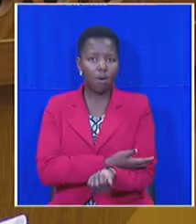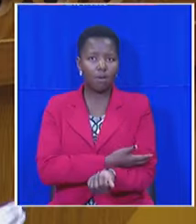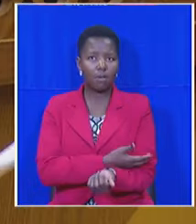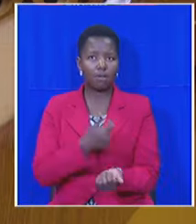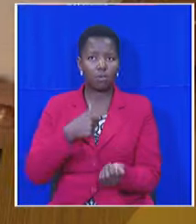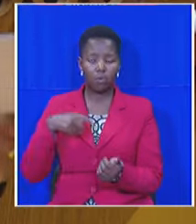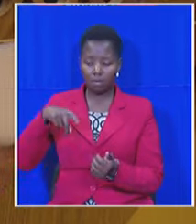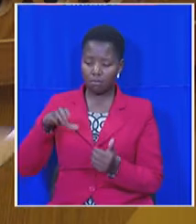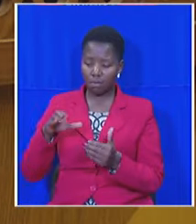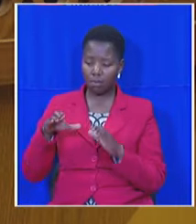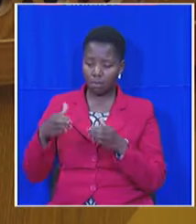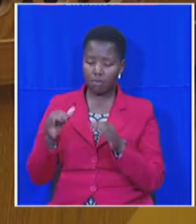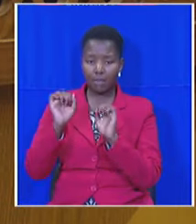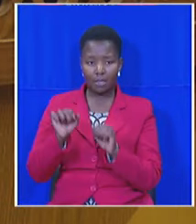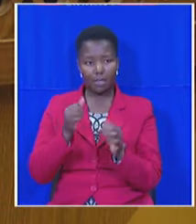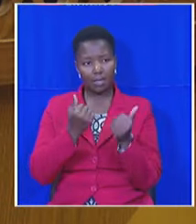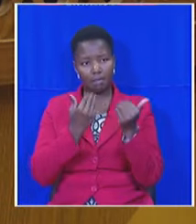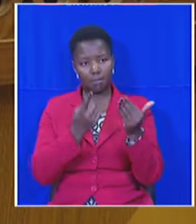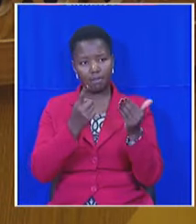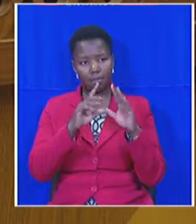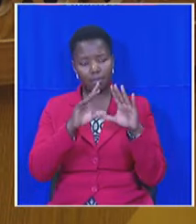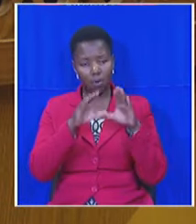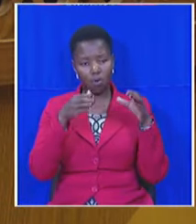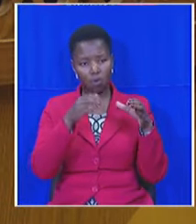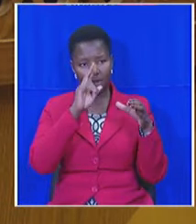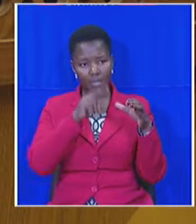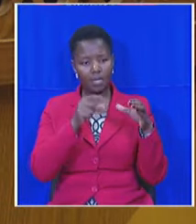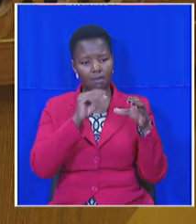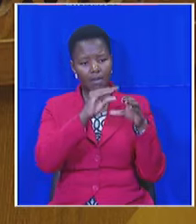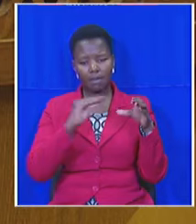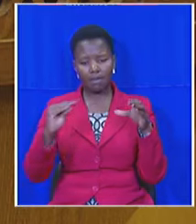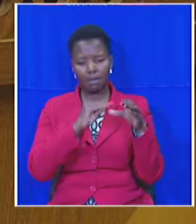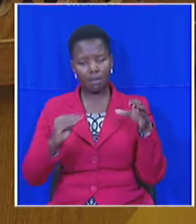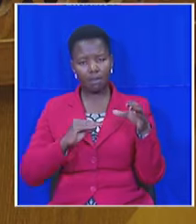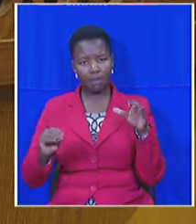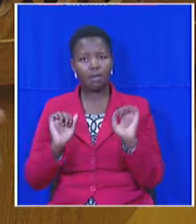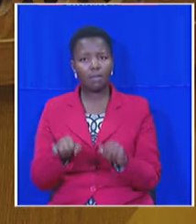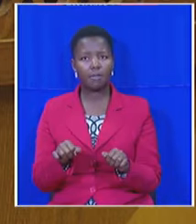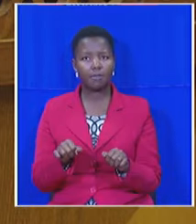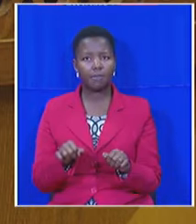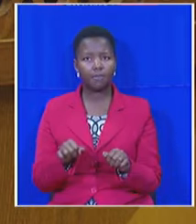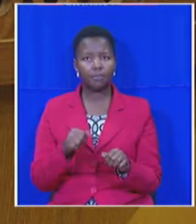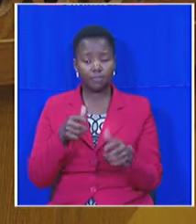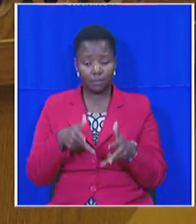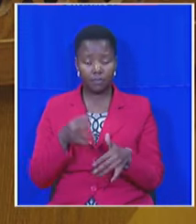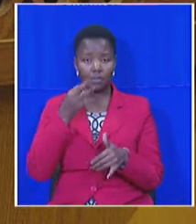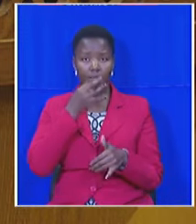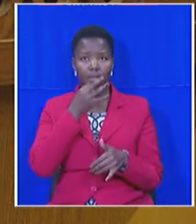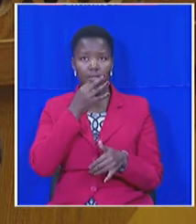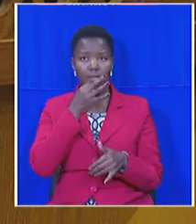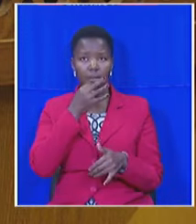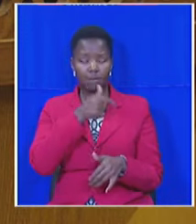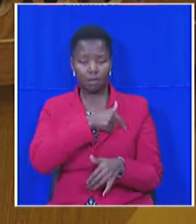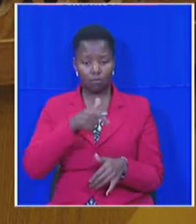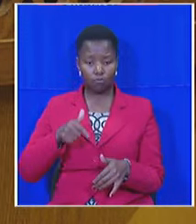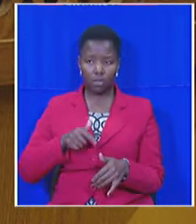Portfolio Committee to approach the Appropriations Committee and to shift funds away. And when we say the presidential jet